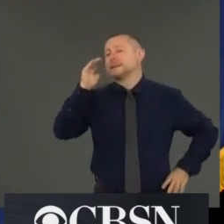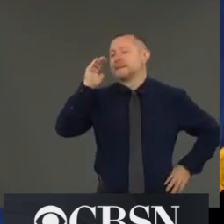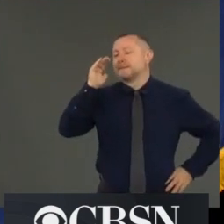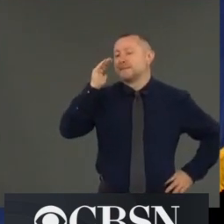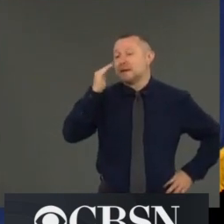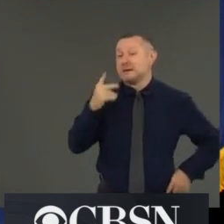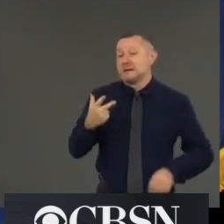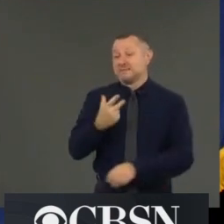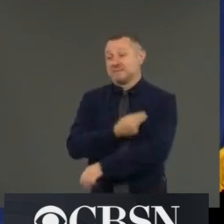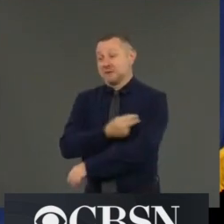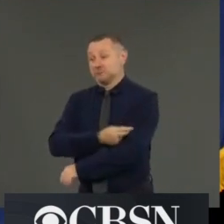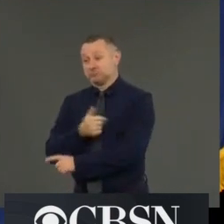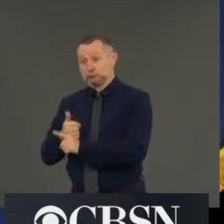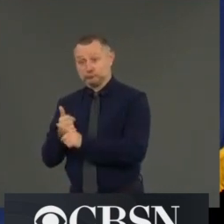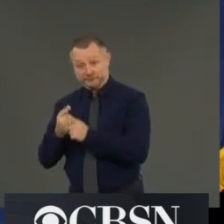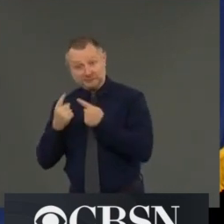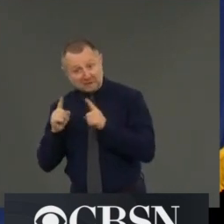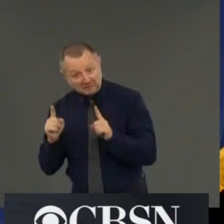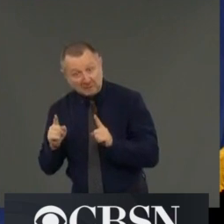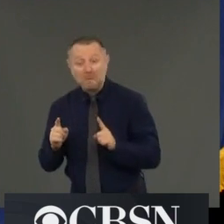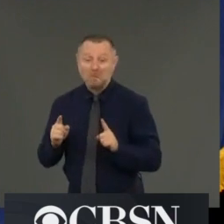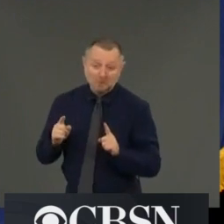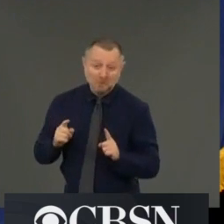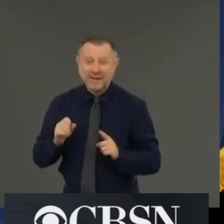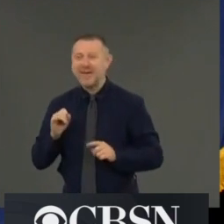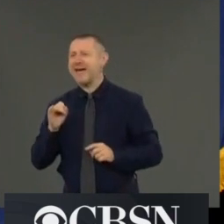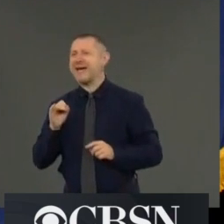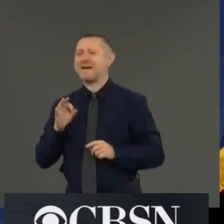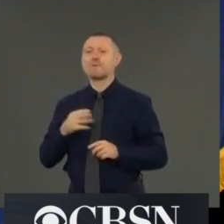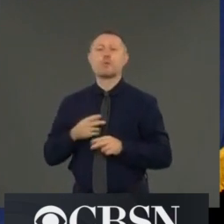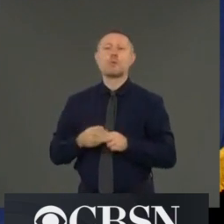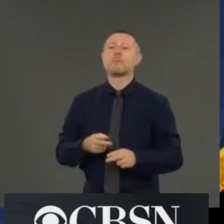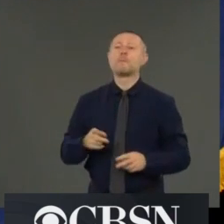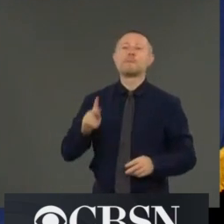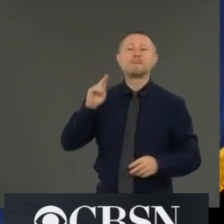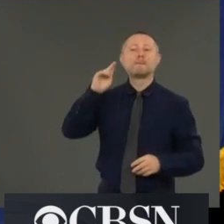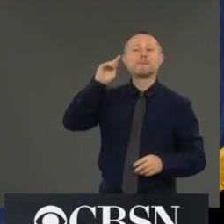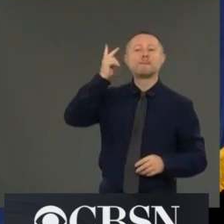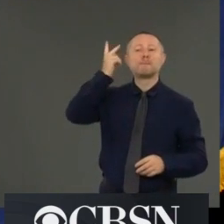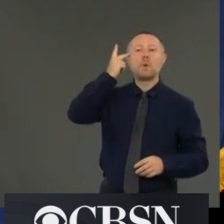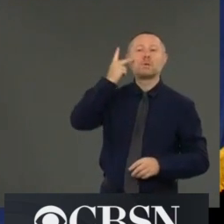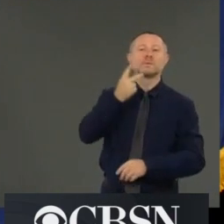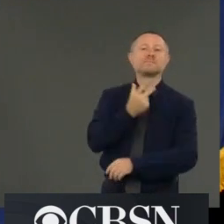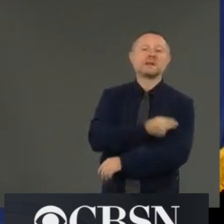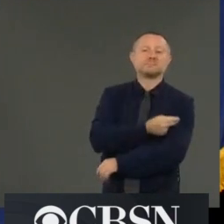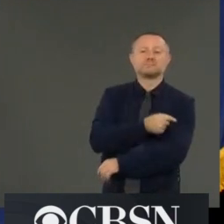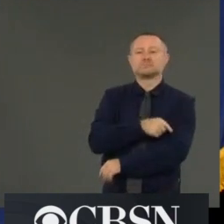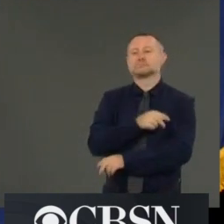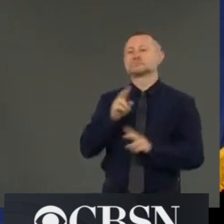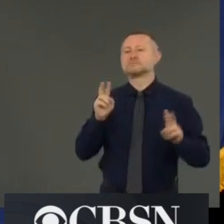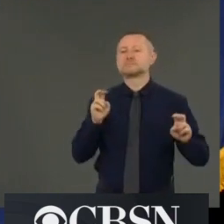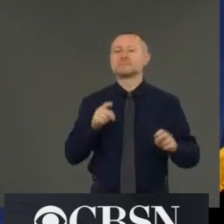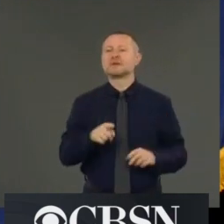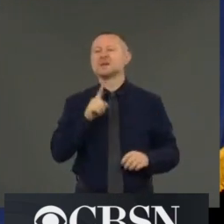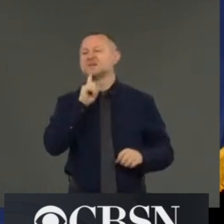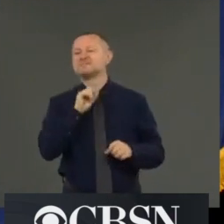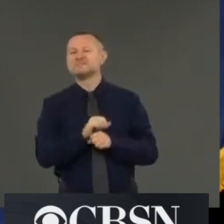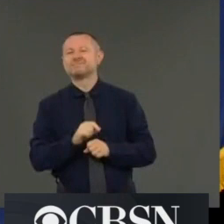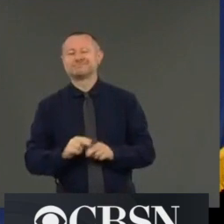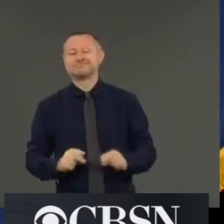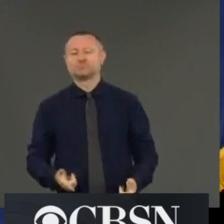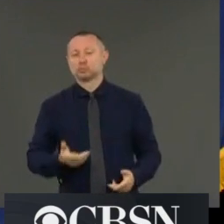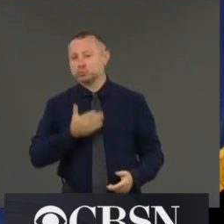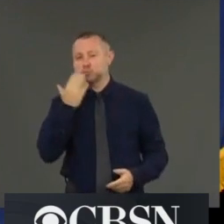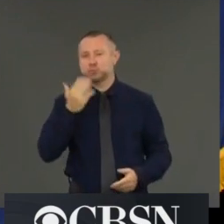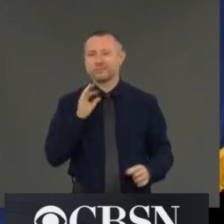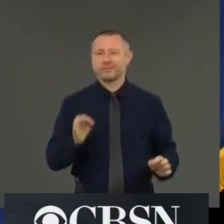political vaccine, then, and there's no bona fides to it, that's one situation. So it will depend on